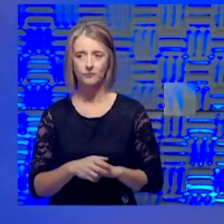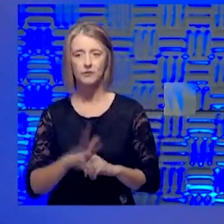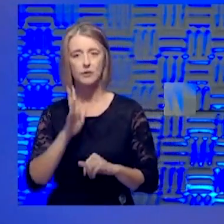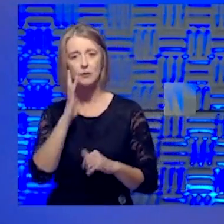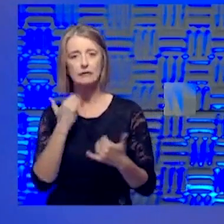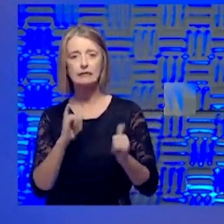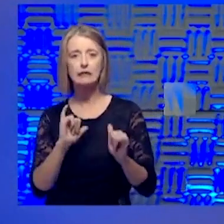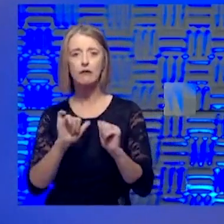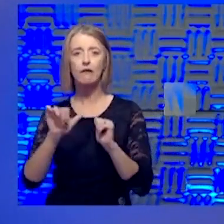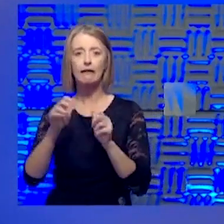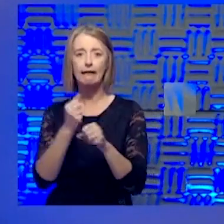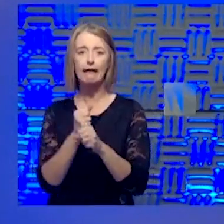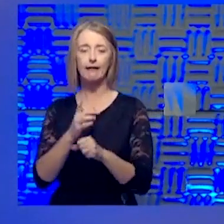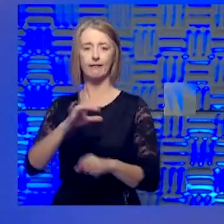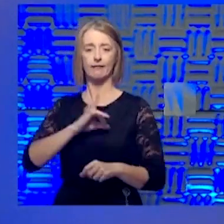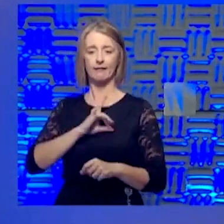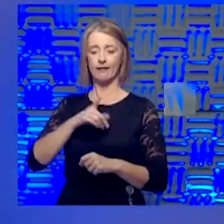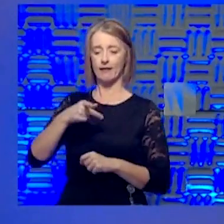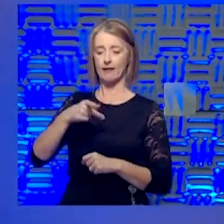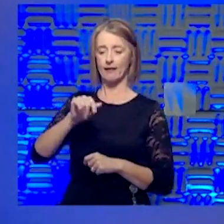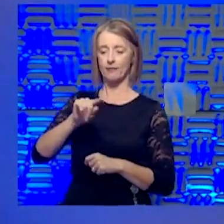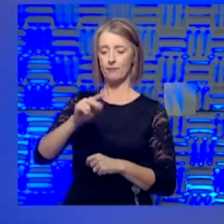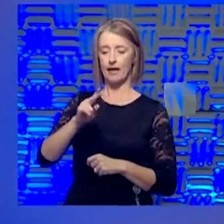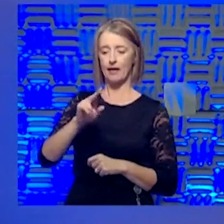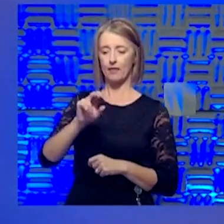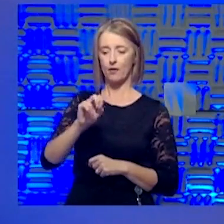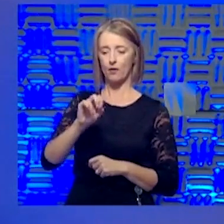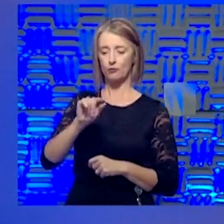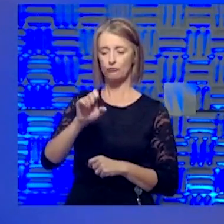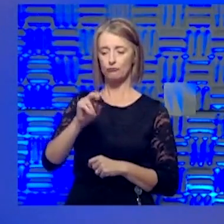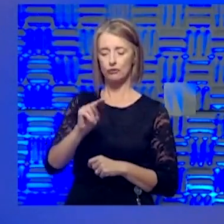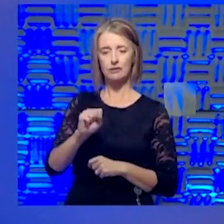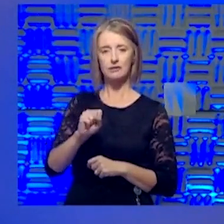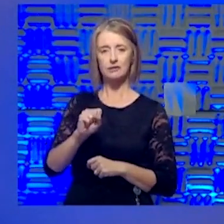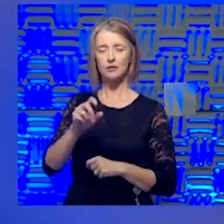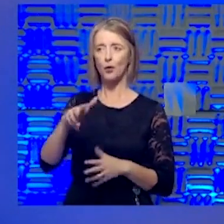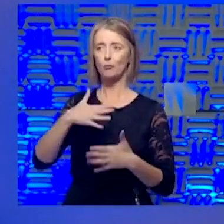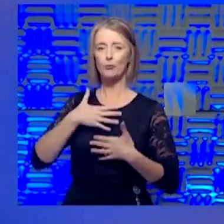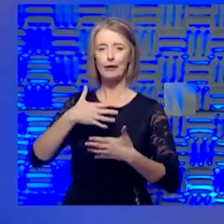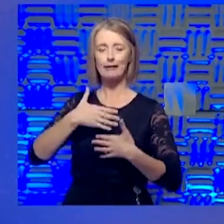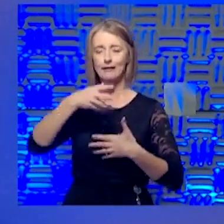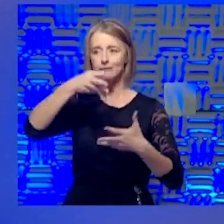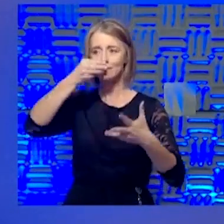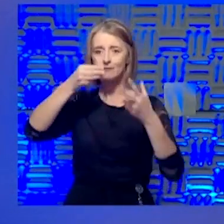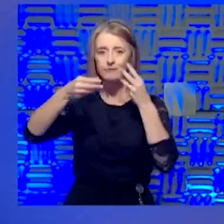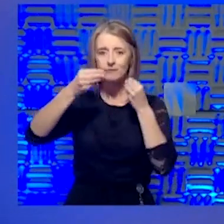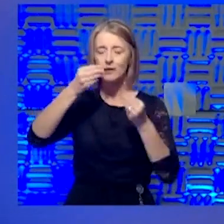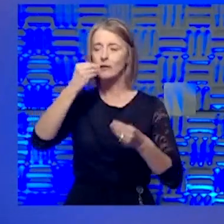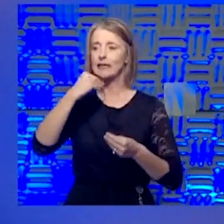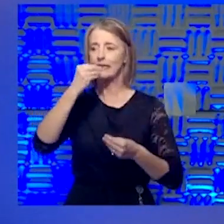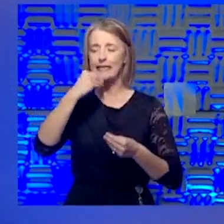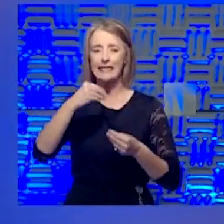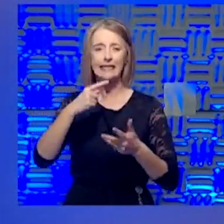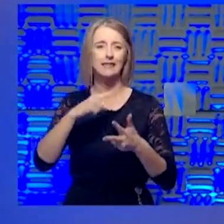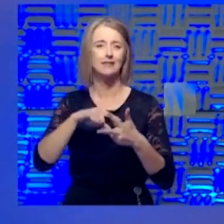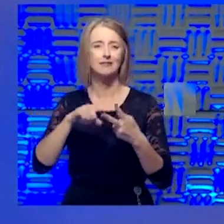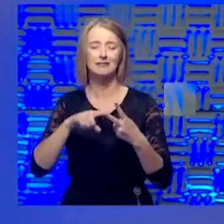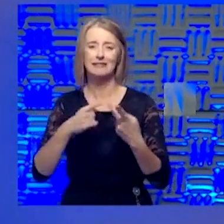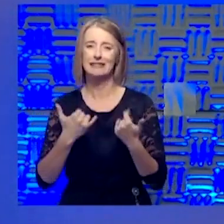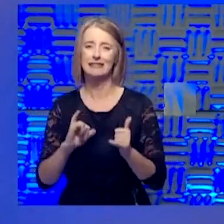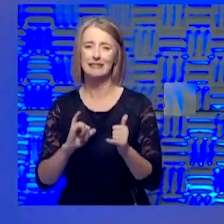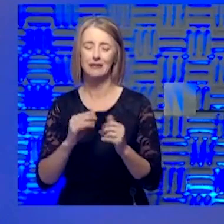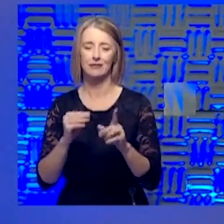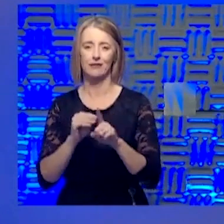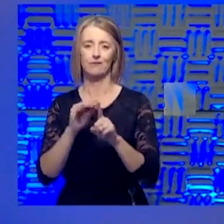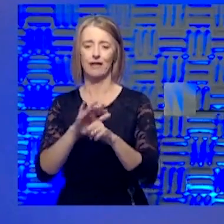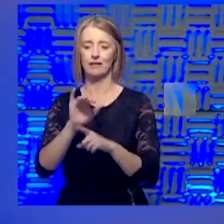pathogens and other environmental sources daily by just breathing in, by also ingesting things of that nature. So this will